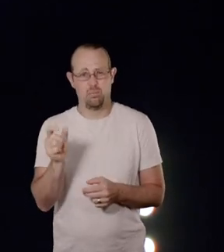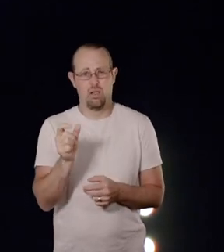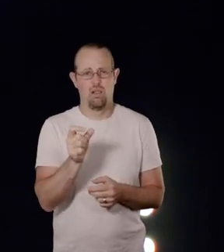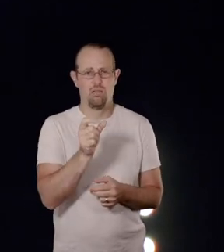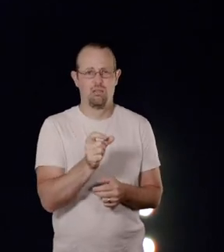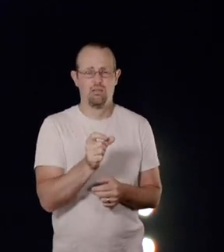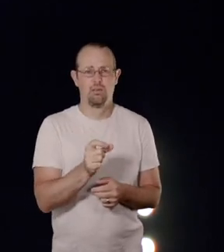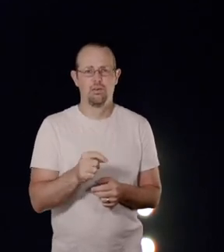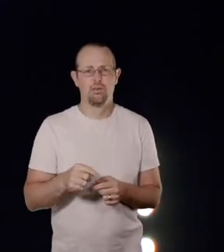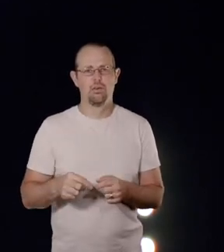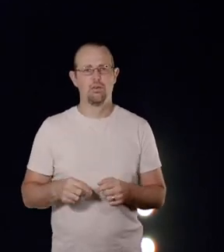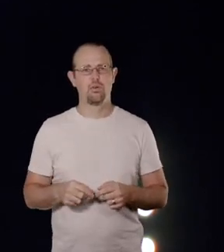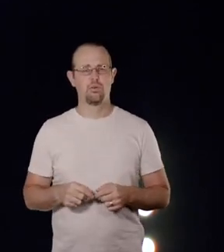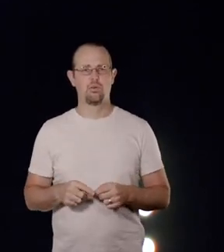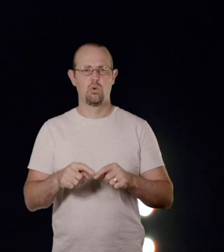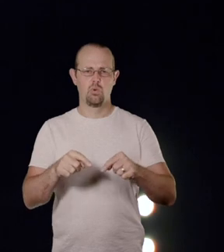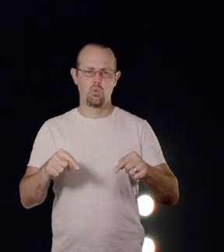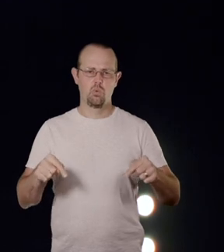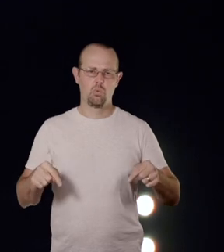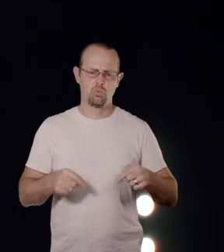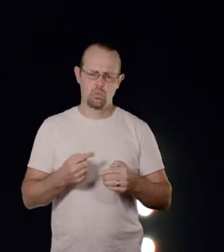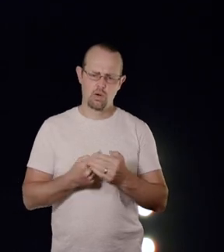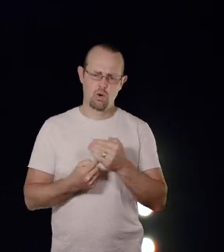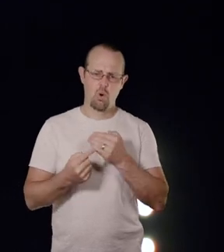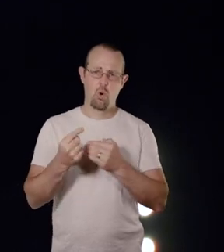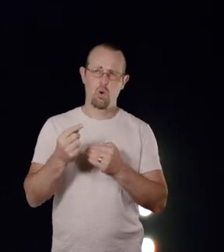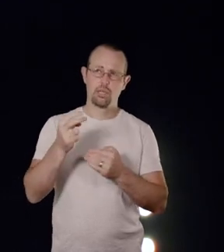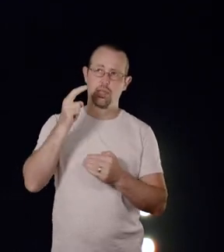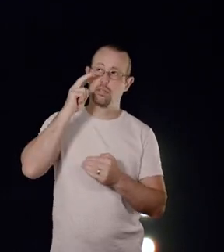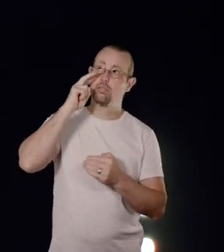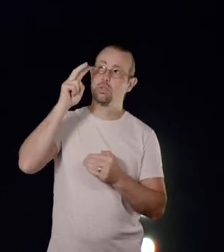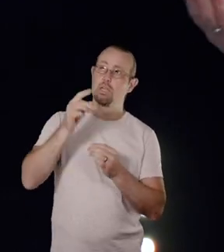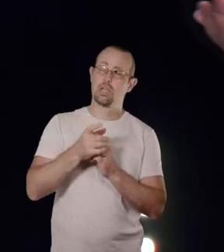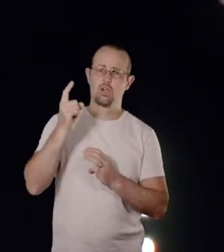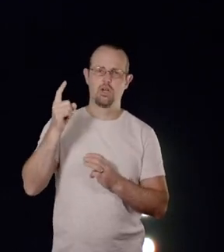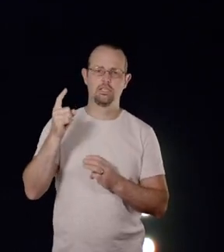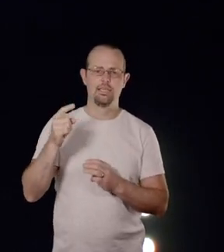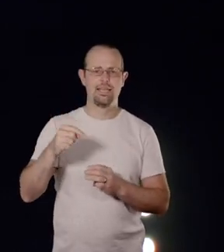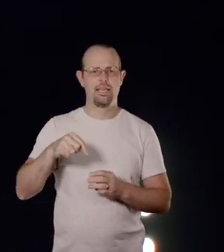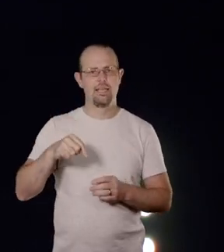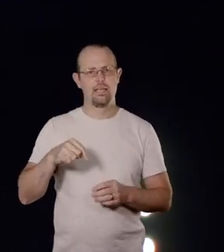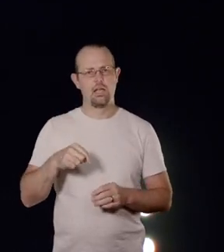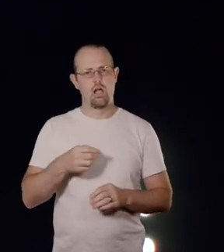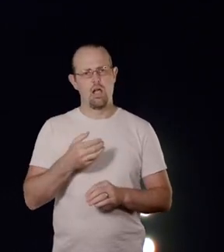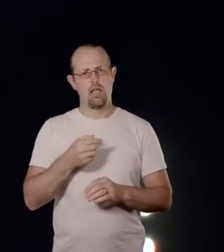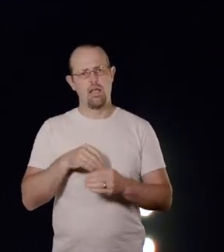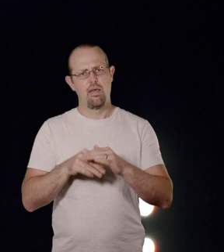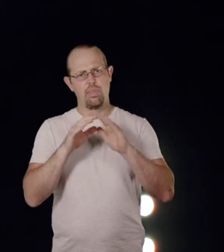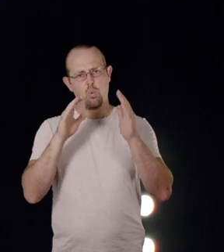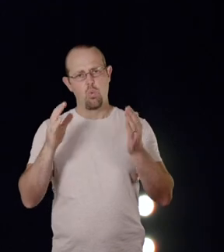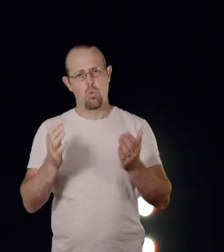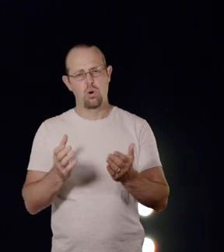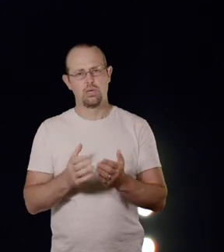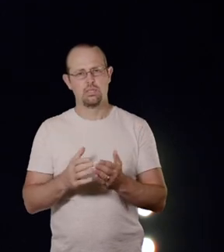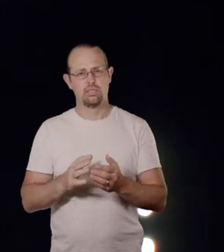say we are one with an audience of one. This COVID thing, this world is right now showing people that they actually stand as